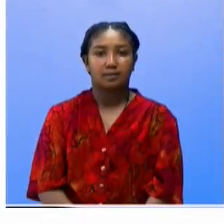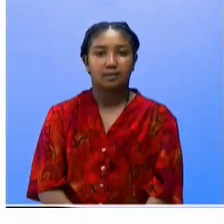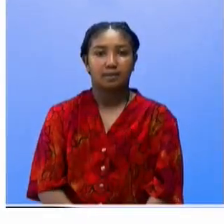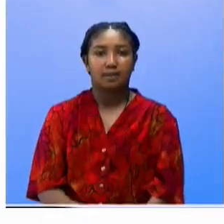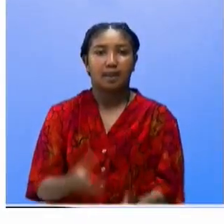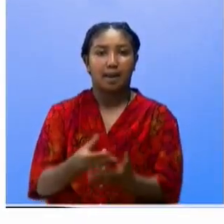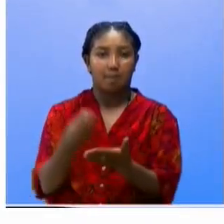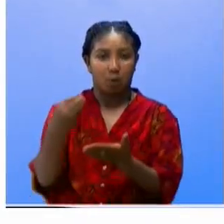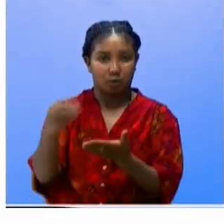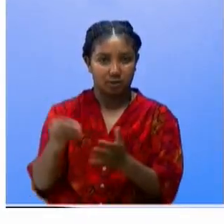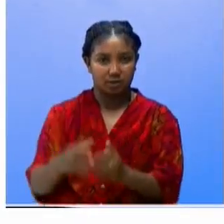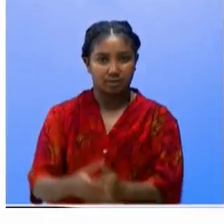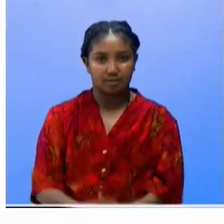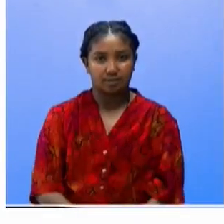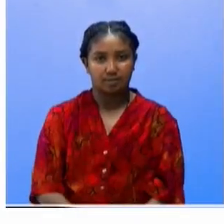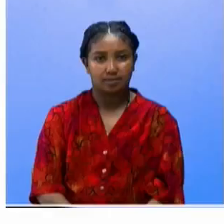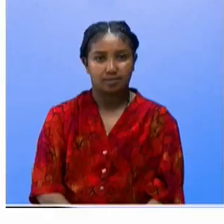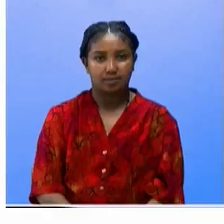bought.